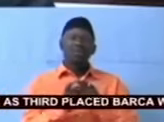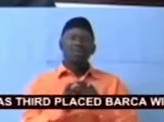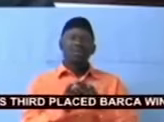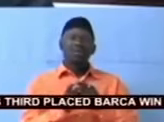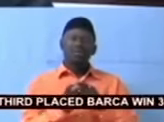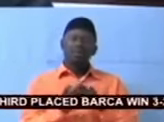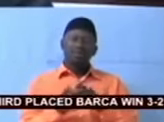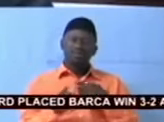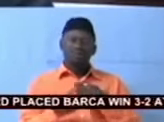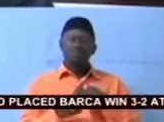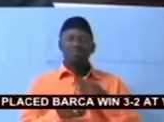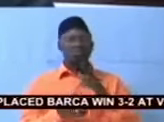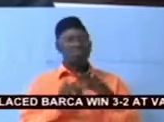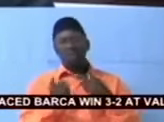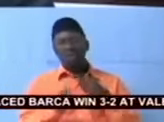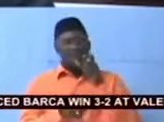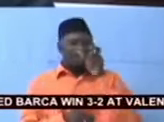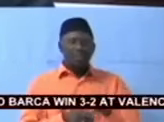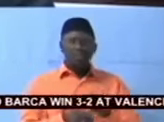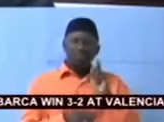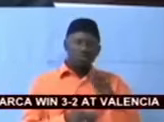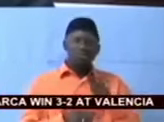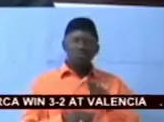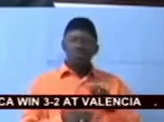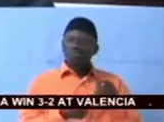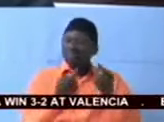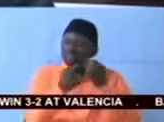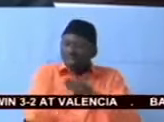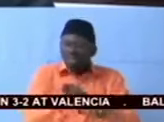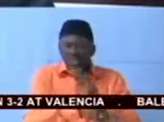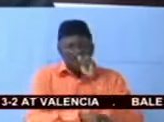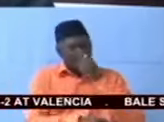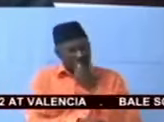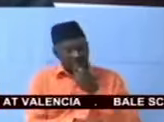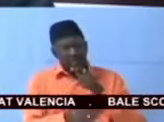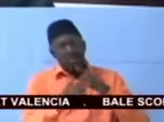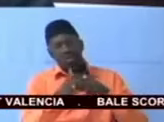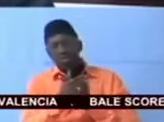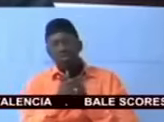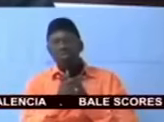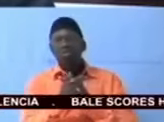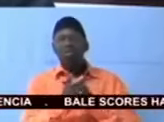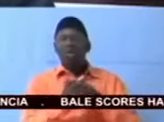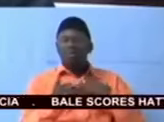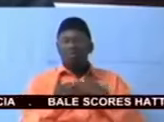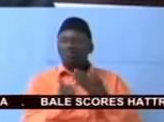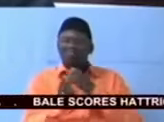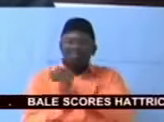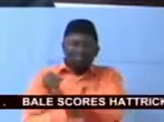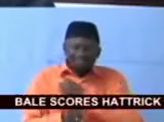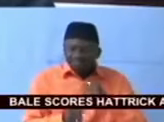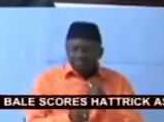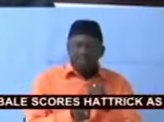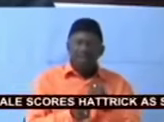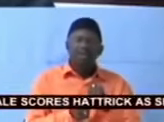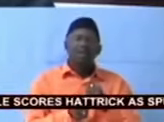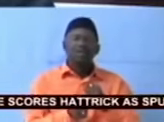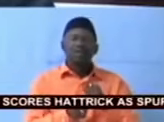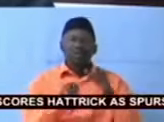death penalty sort of. Ñu jëm ci walé até bo xamni ni dal ñu fi suufu nguur la wala itamen